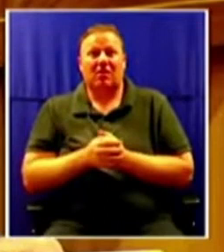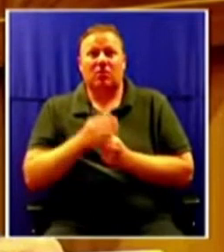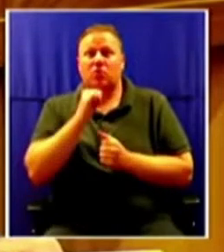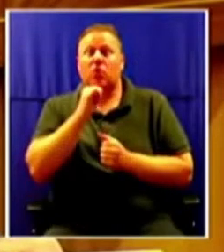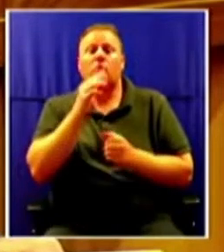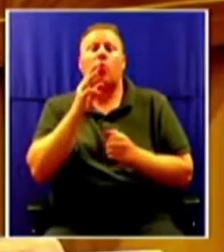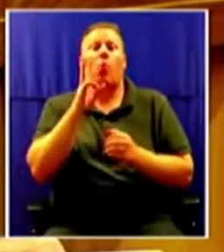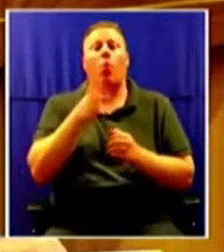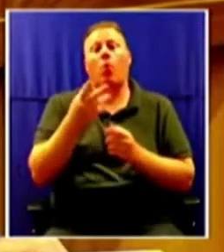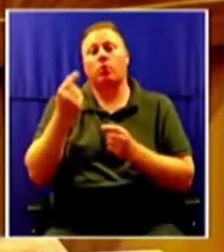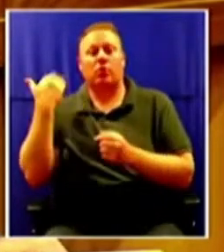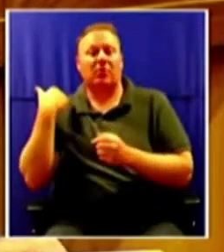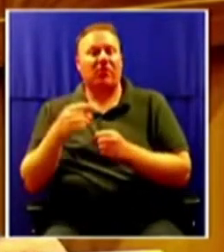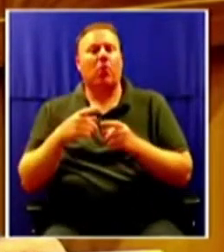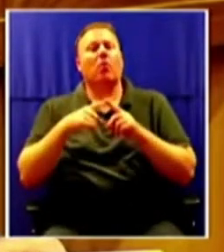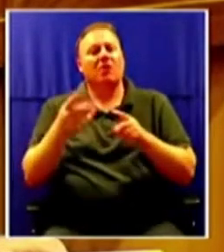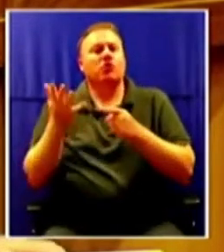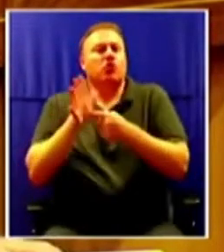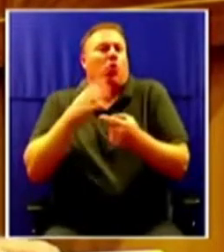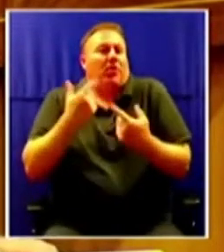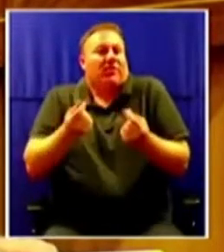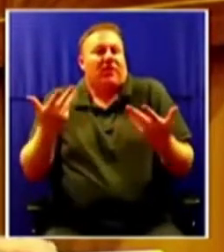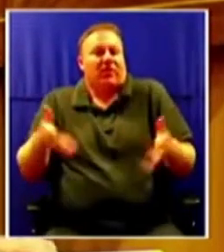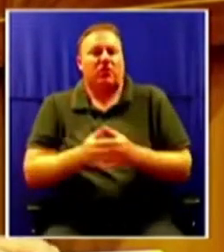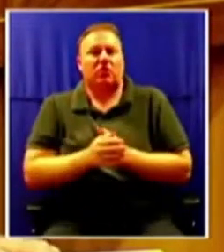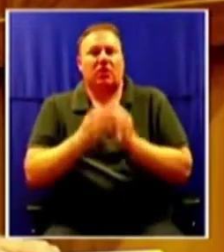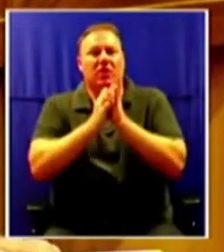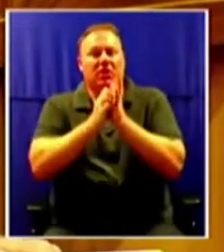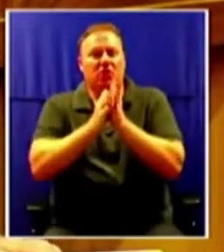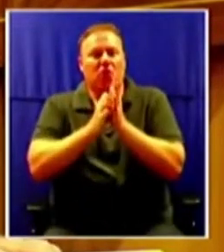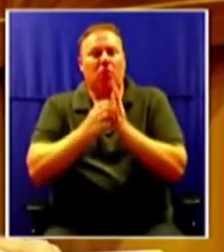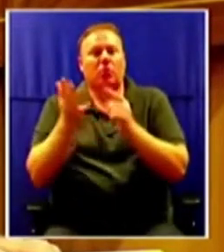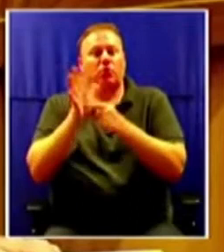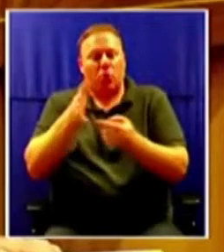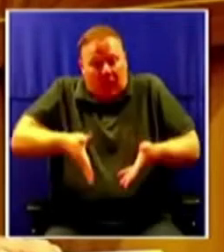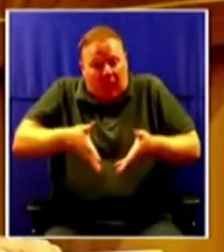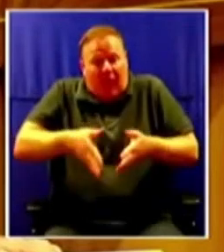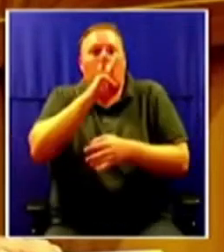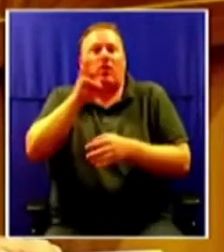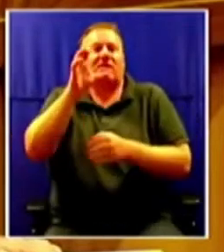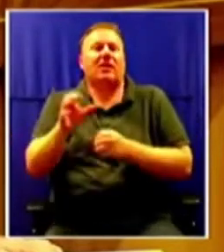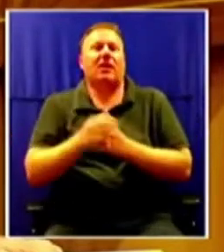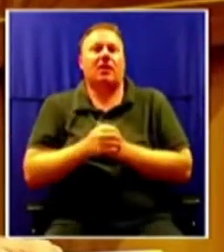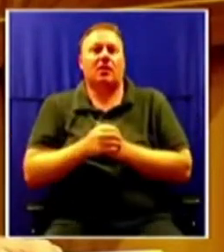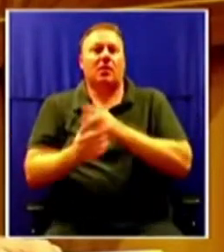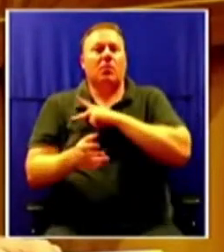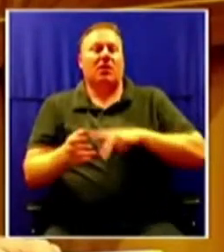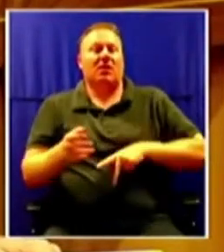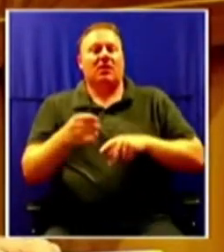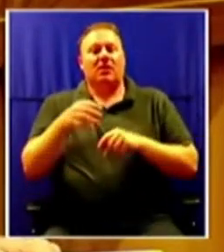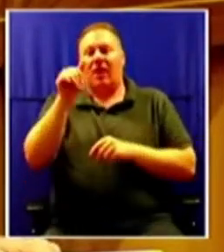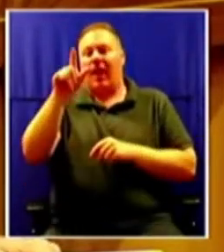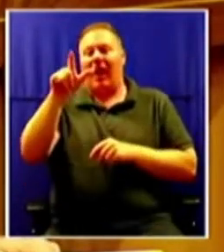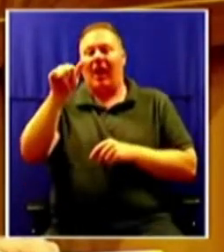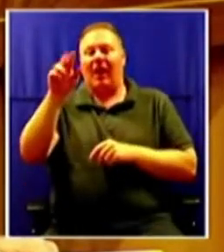done, it's what we have done. The example to follow is right here in the Western Cape under the leadership of Premier Alan Winde. There